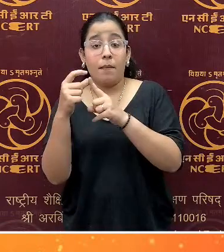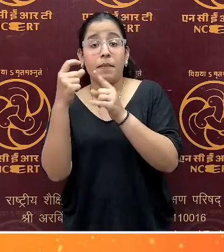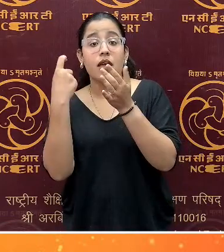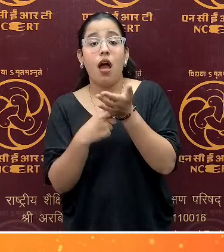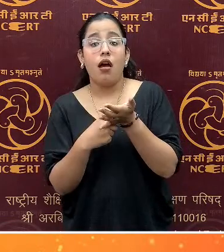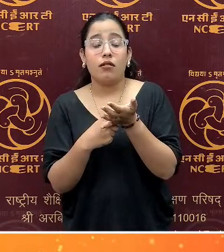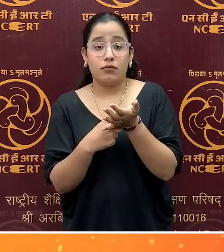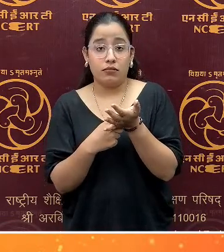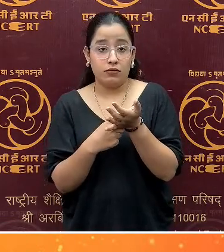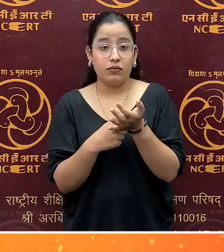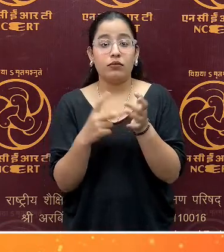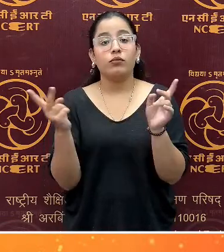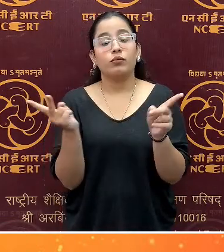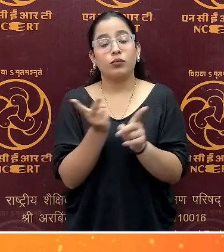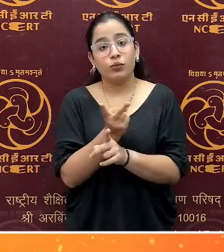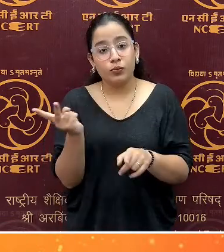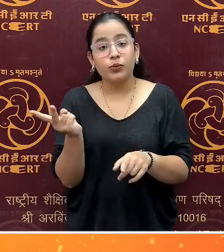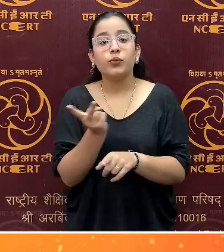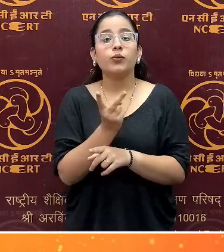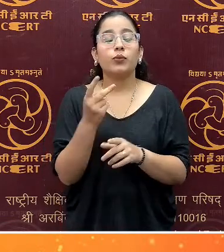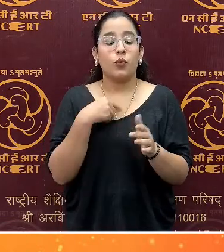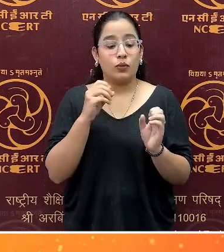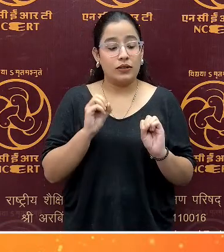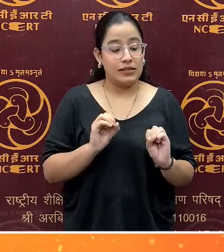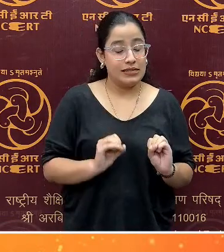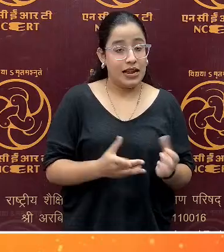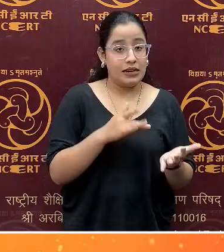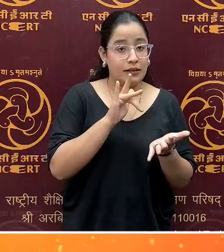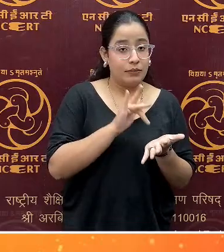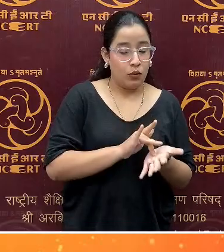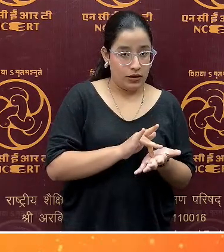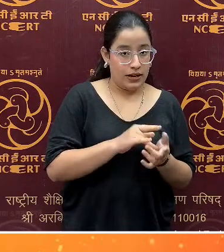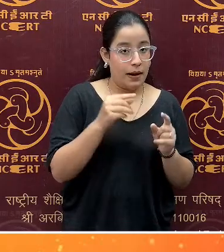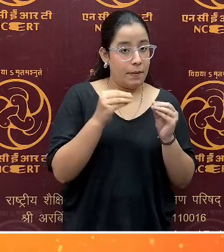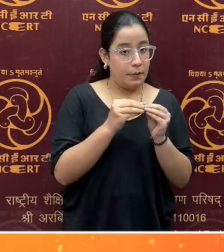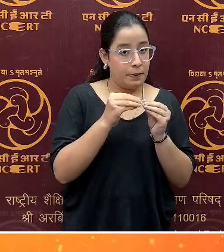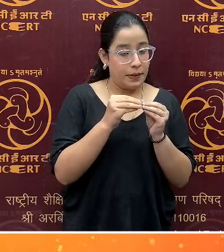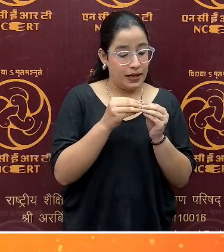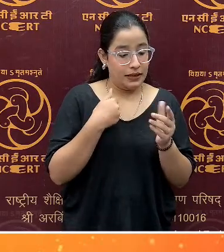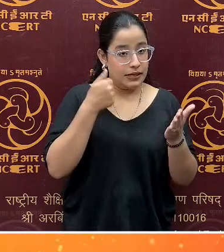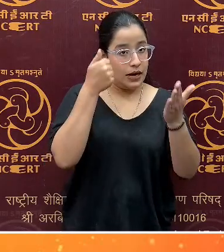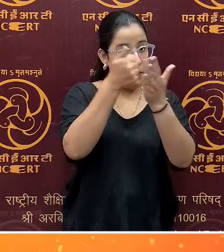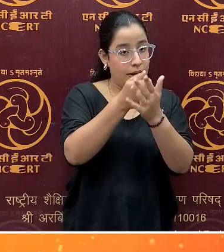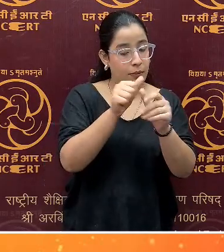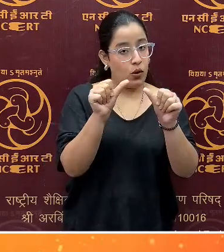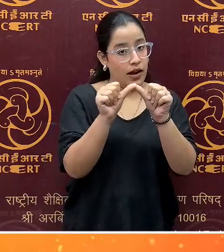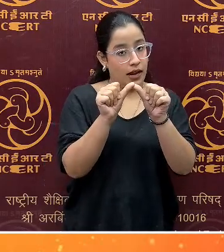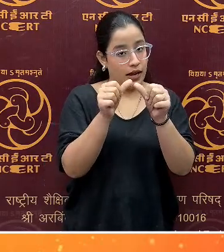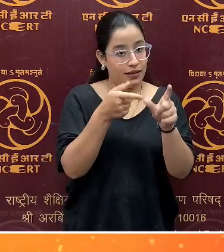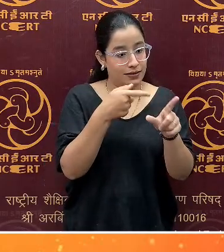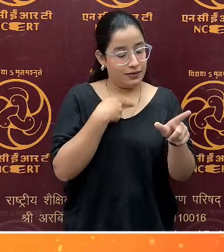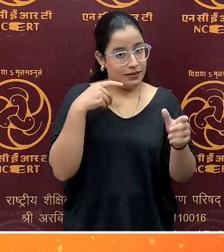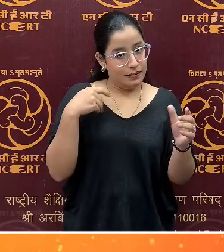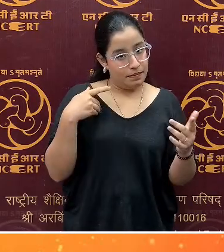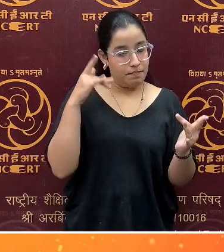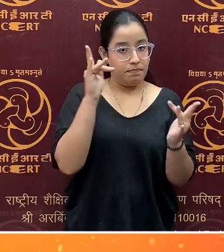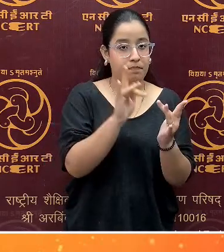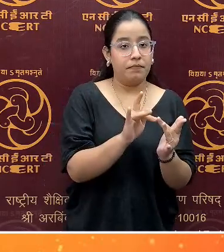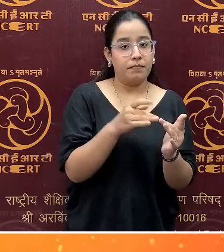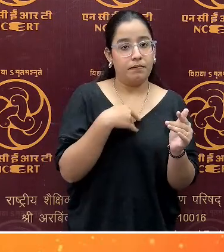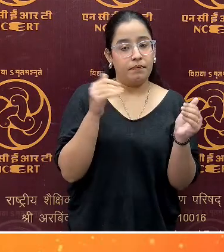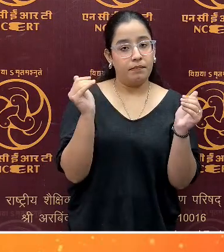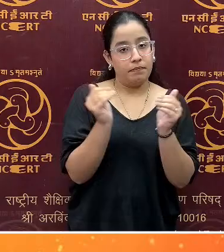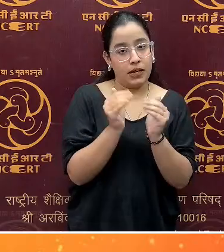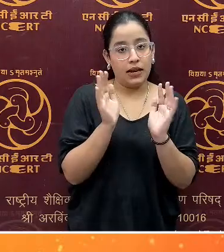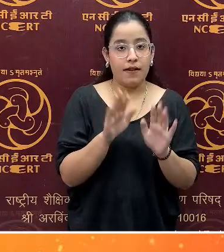vector. And so that the initial point of B coincides with the terminal point of the vector A, fine, and got